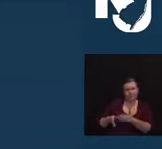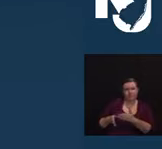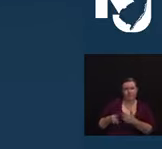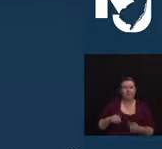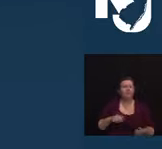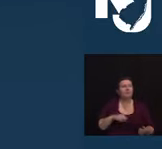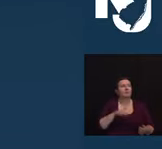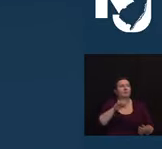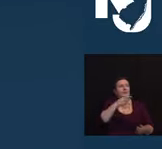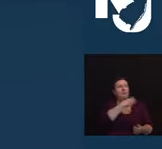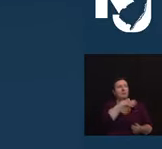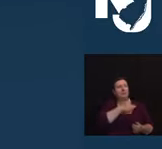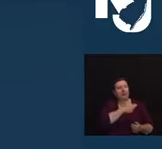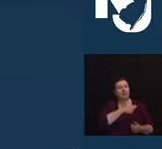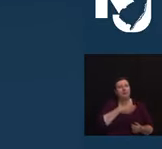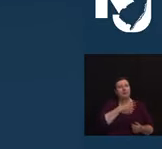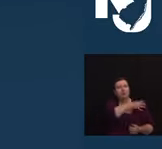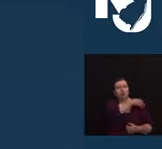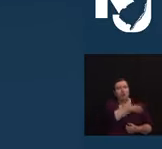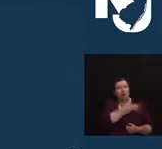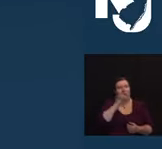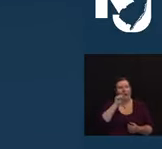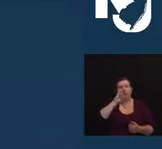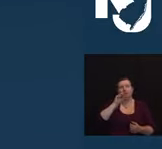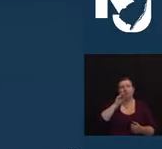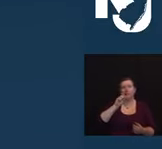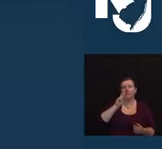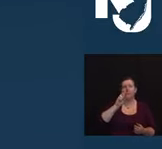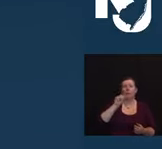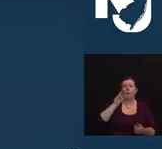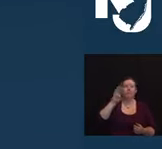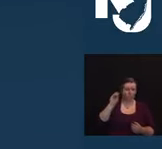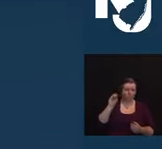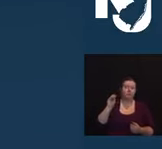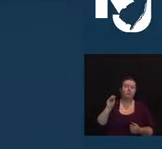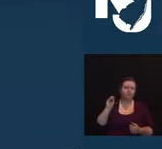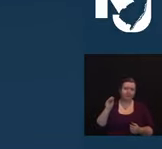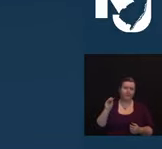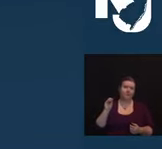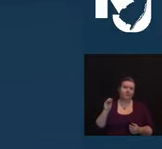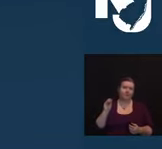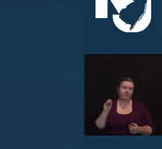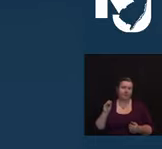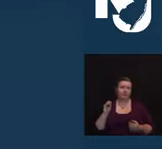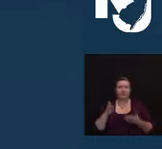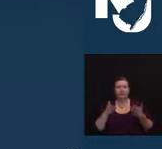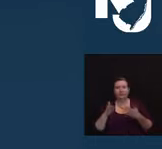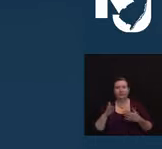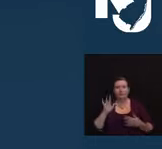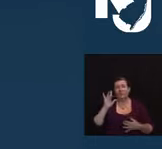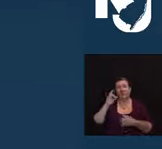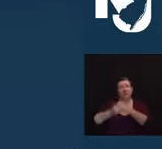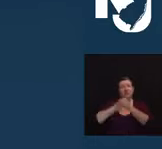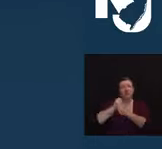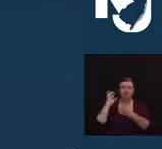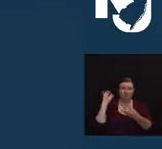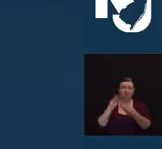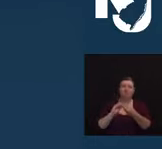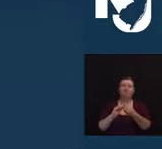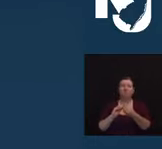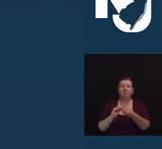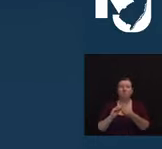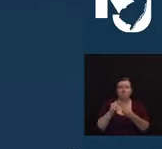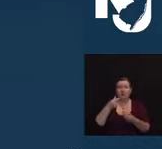who proudly served the residents of Monroe Township in Gloucester County for 25 years. He was a proud member of the Monroe